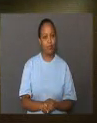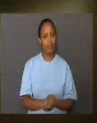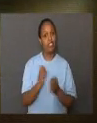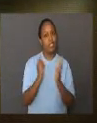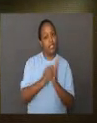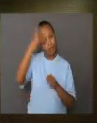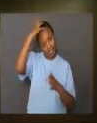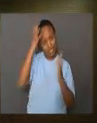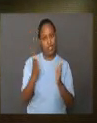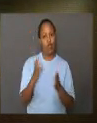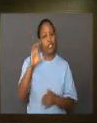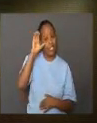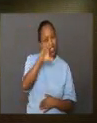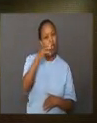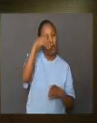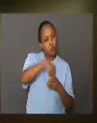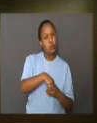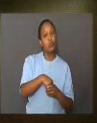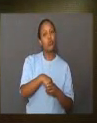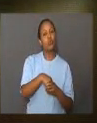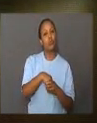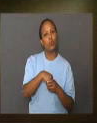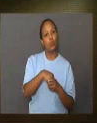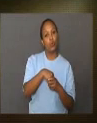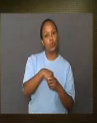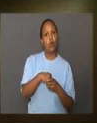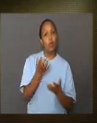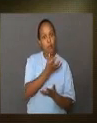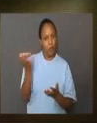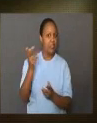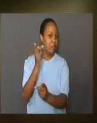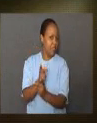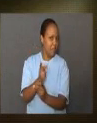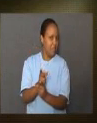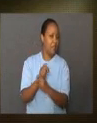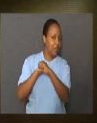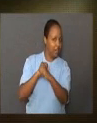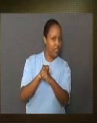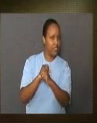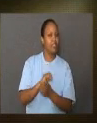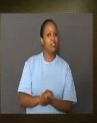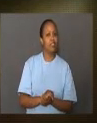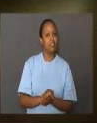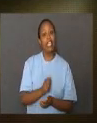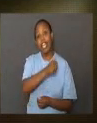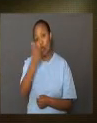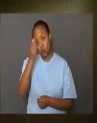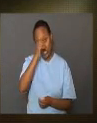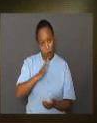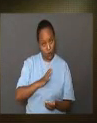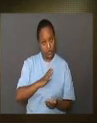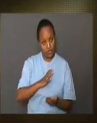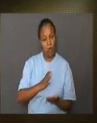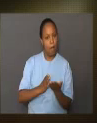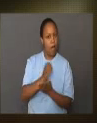Constitutional obligations include maintaining and protecting property, upholding the rights of other